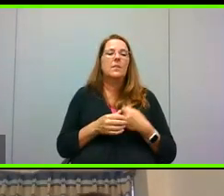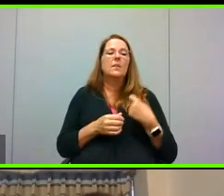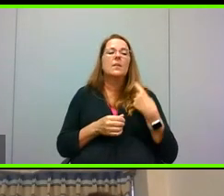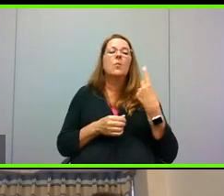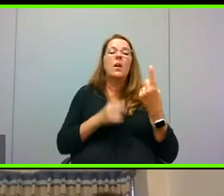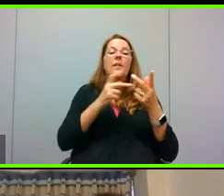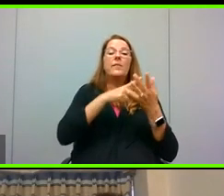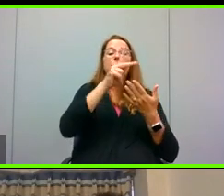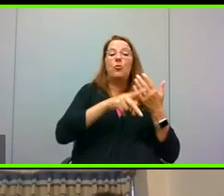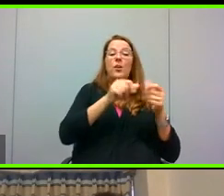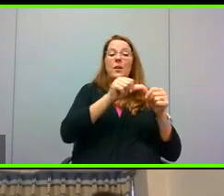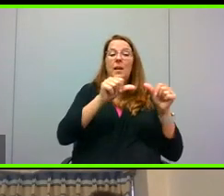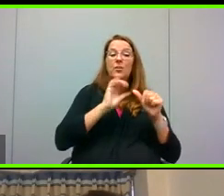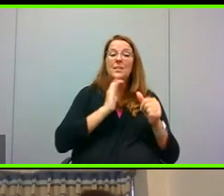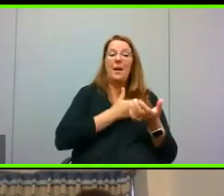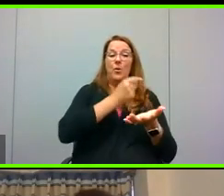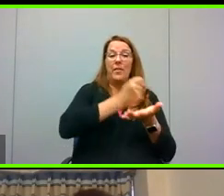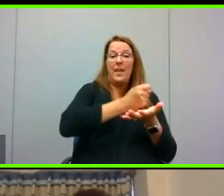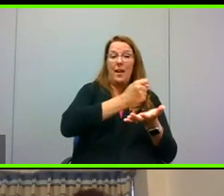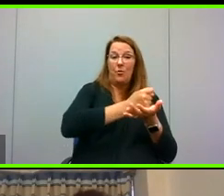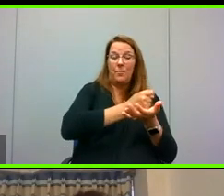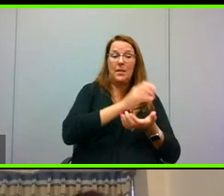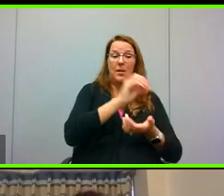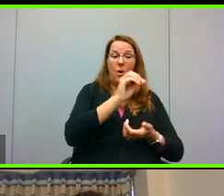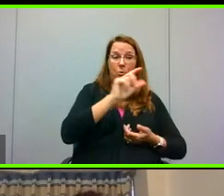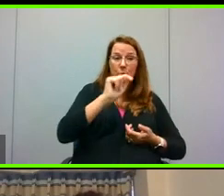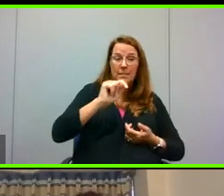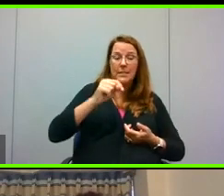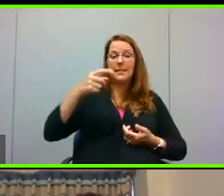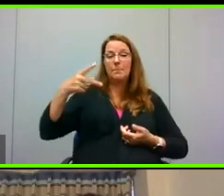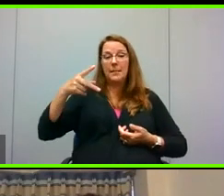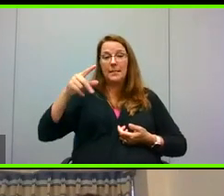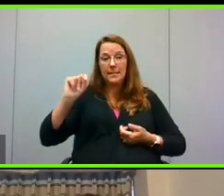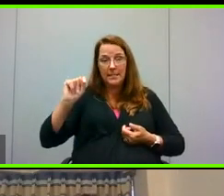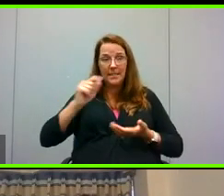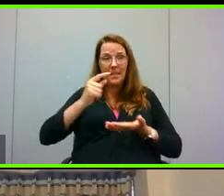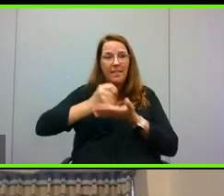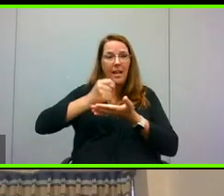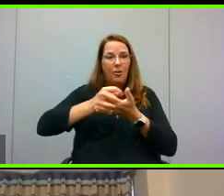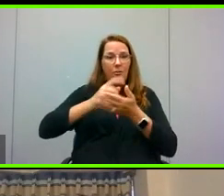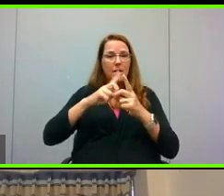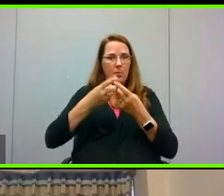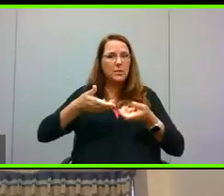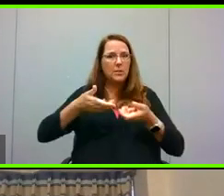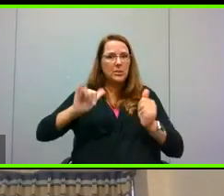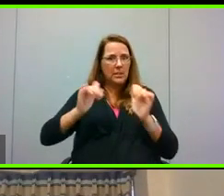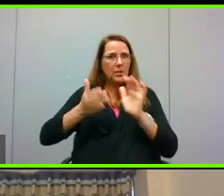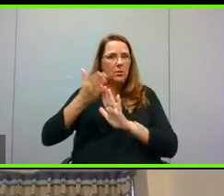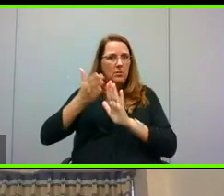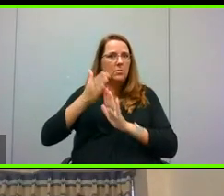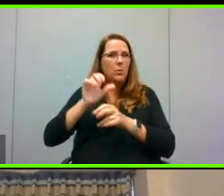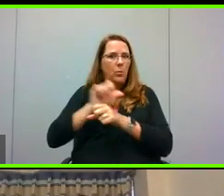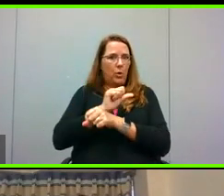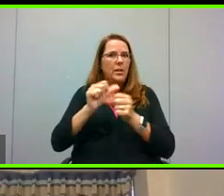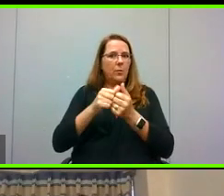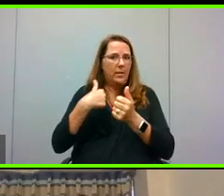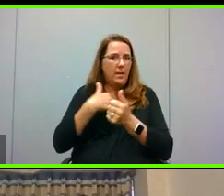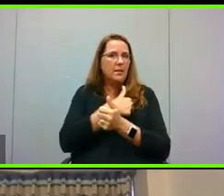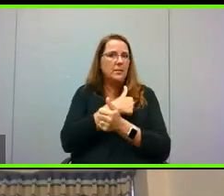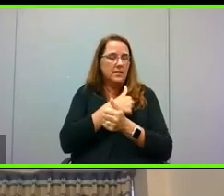department. Our OTs, PT, therapy departments are still working with us in our field